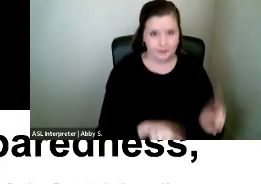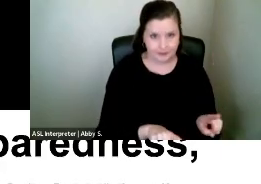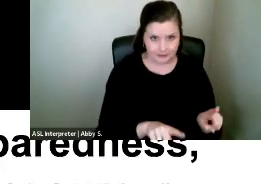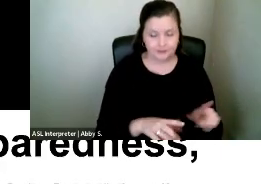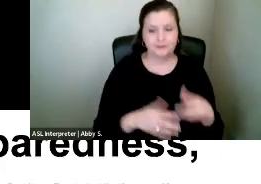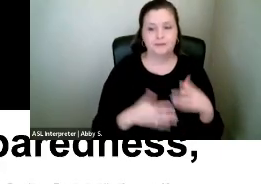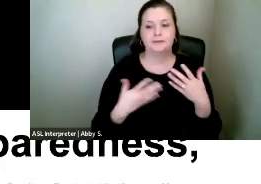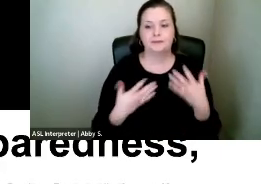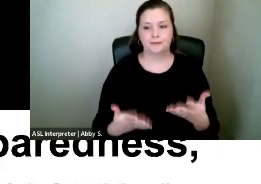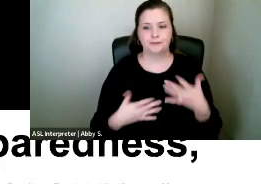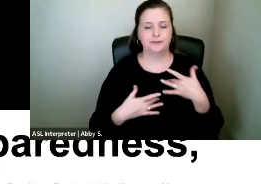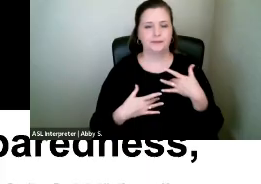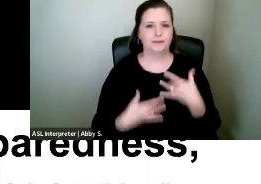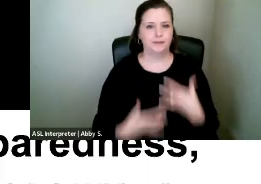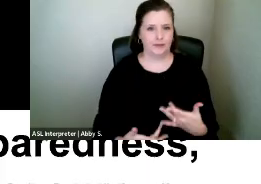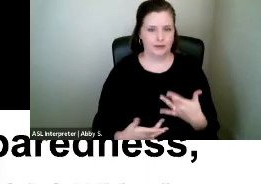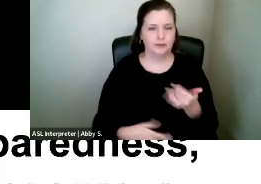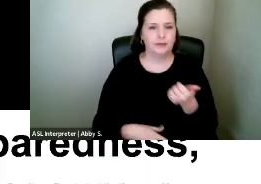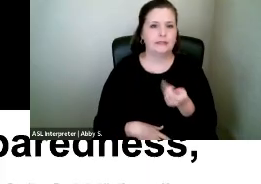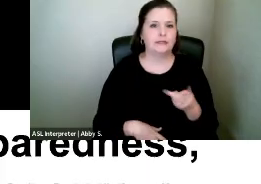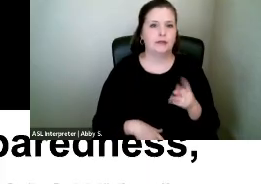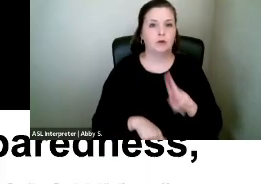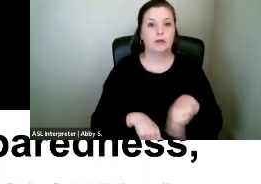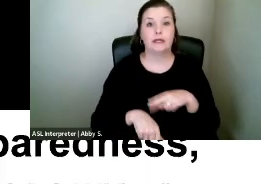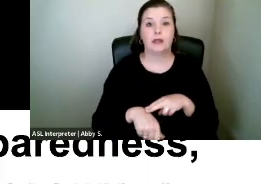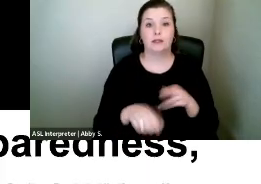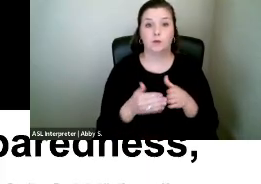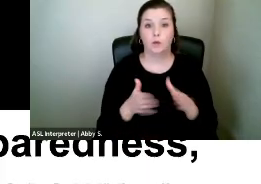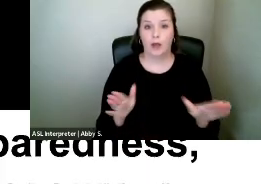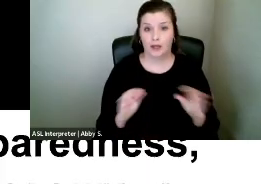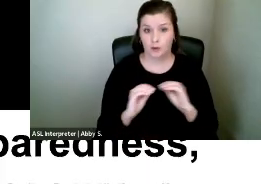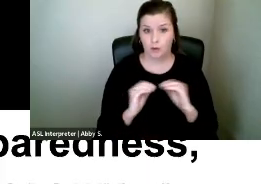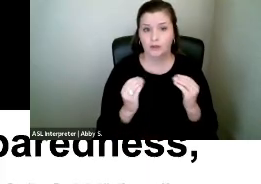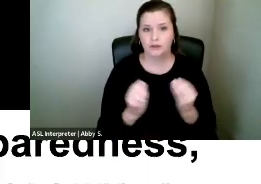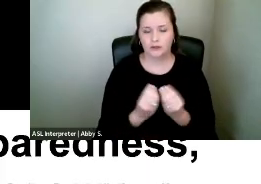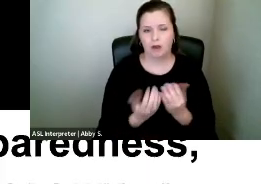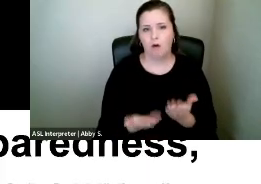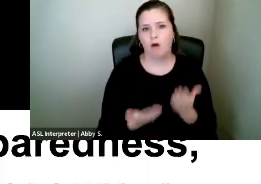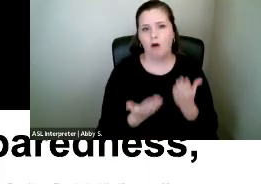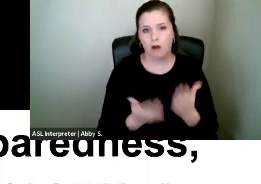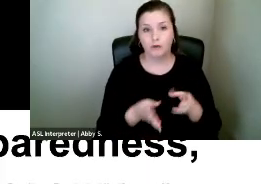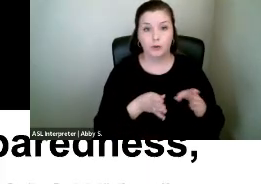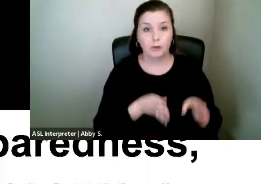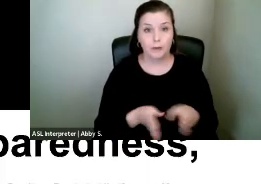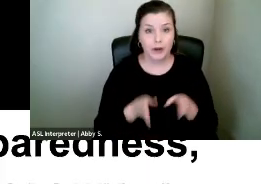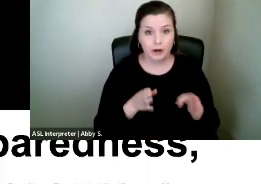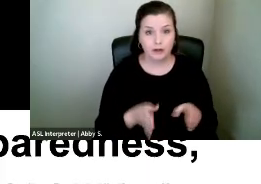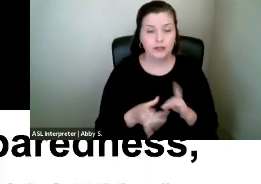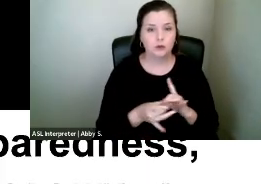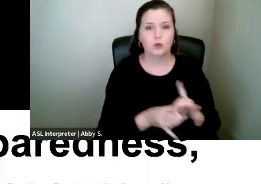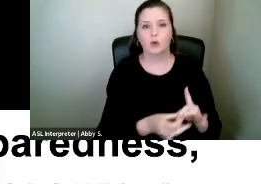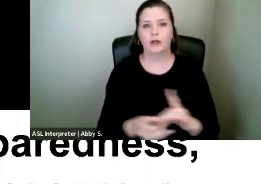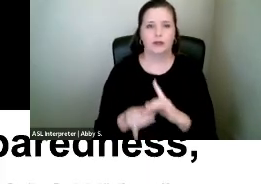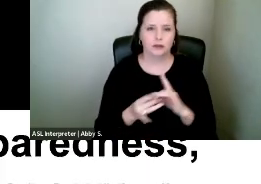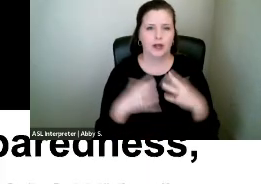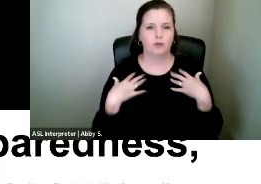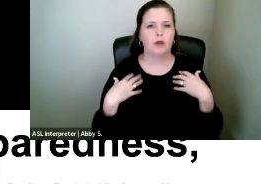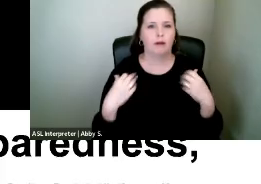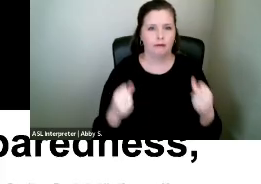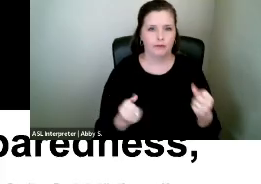several nationwide organizations that offer preparedness, coordination, and recovery